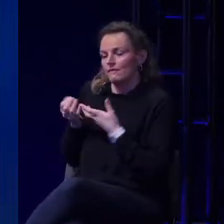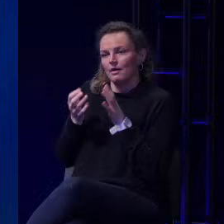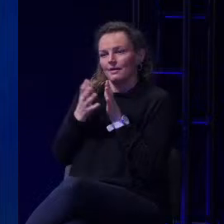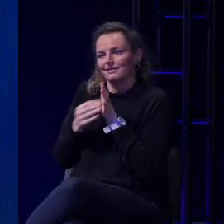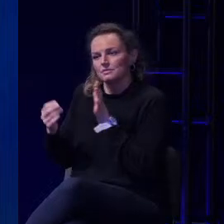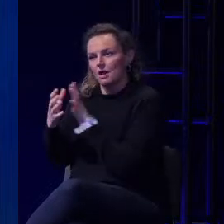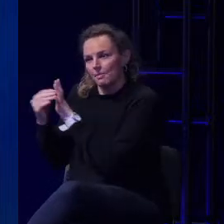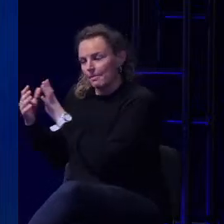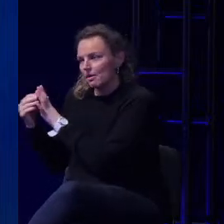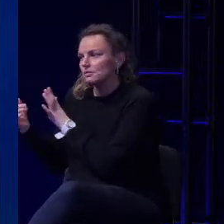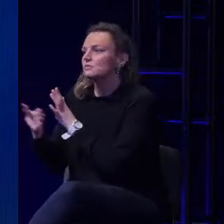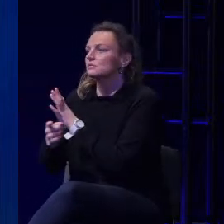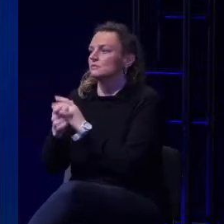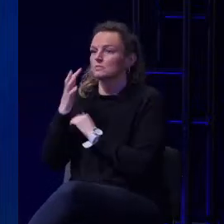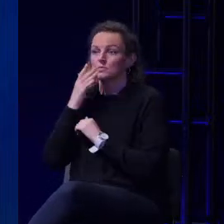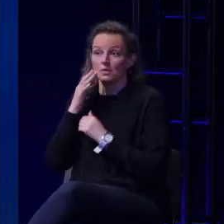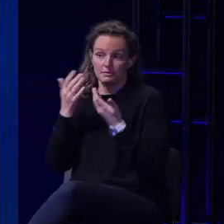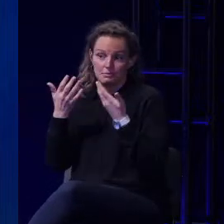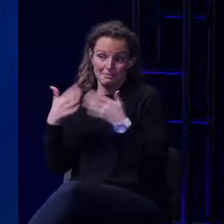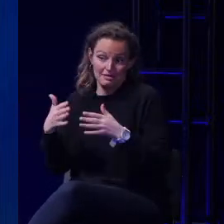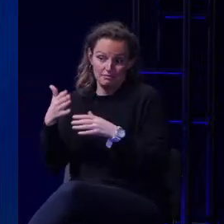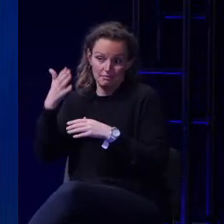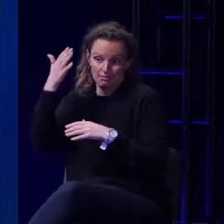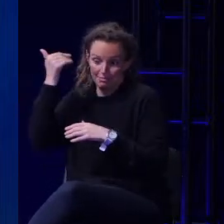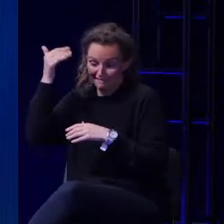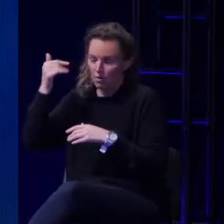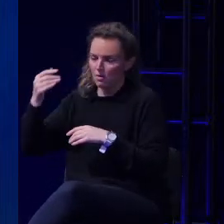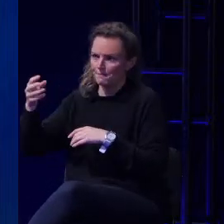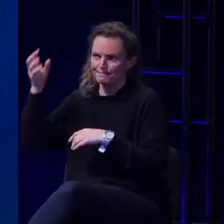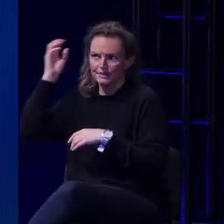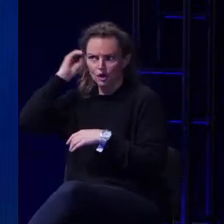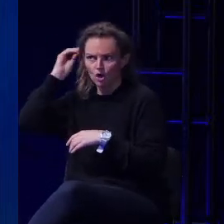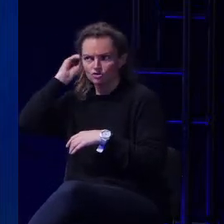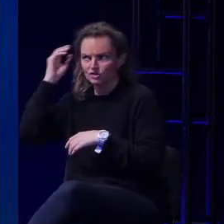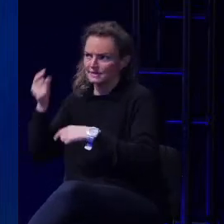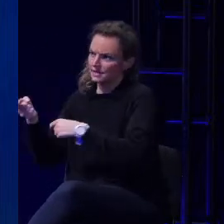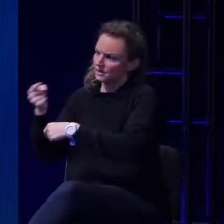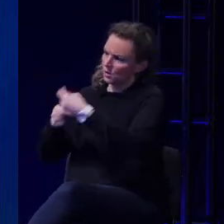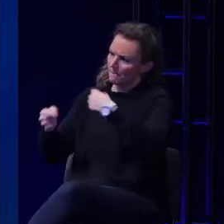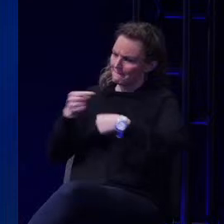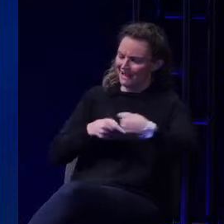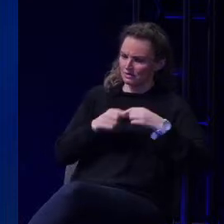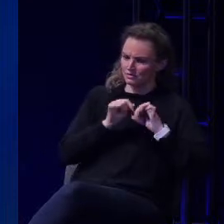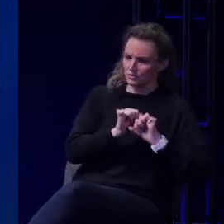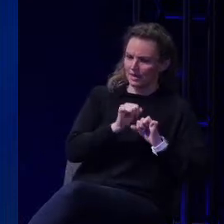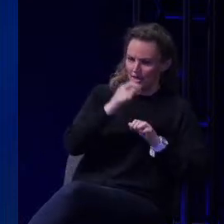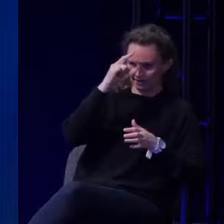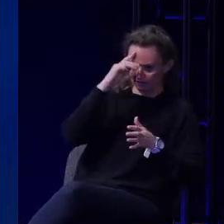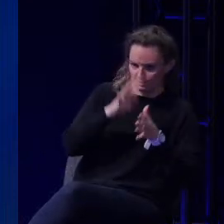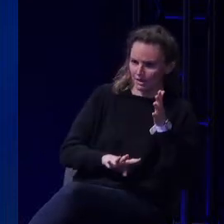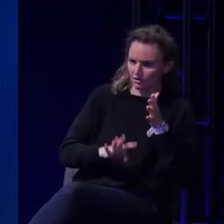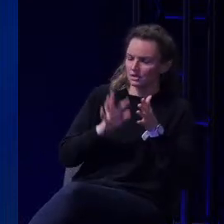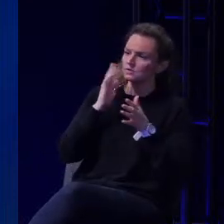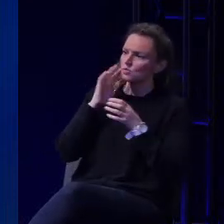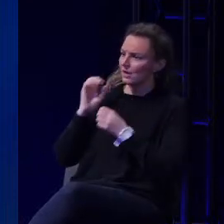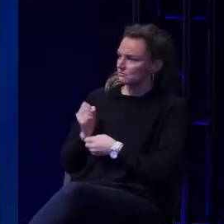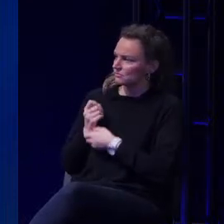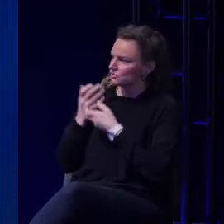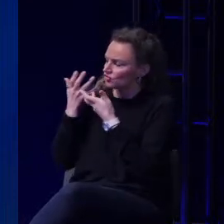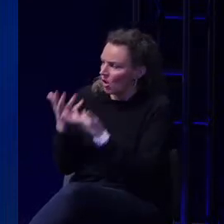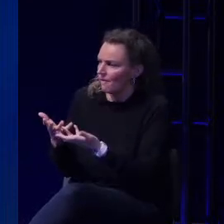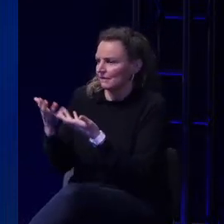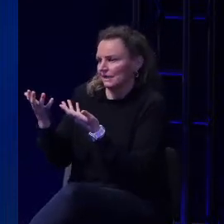they have consciously revisited their experience from their doc days in the service of dramatic storytelling,